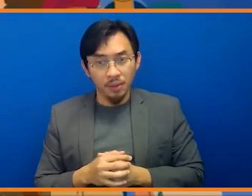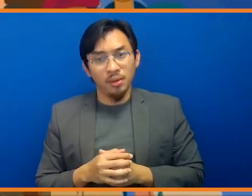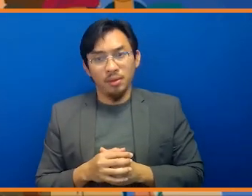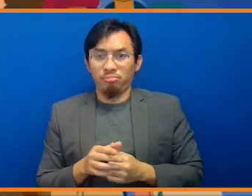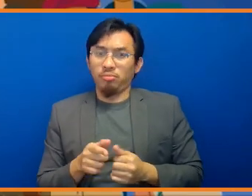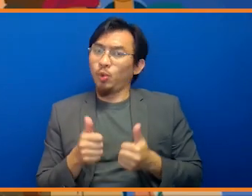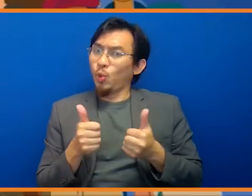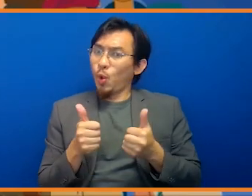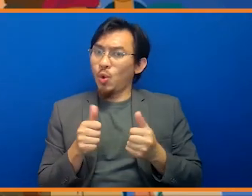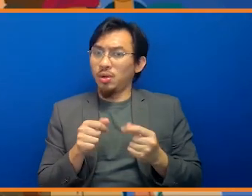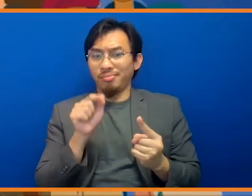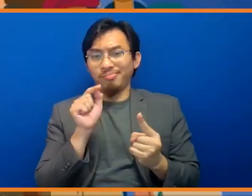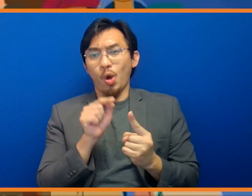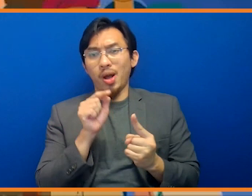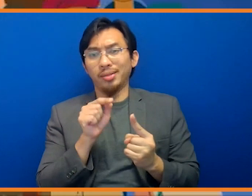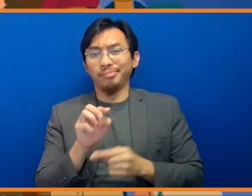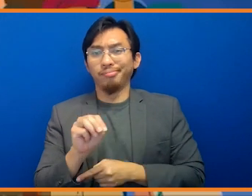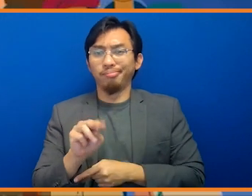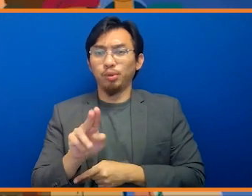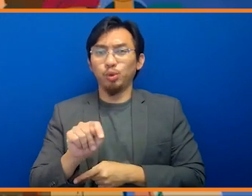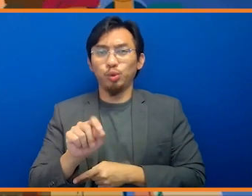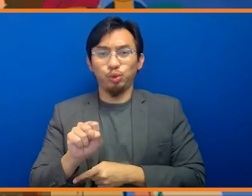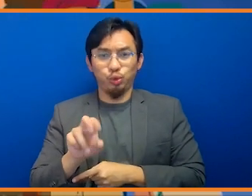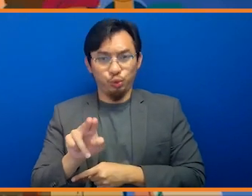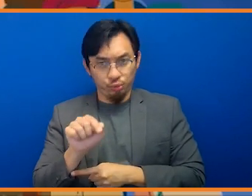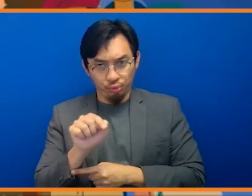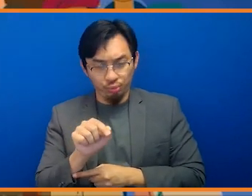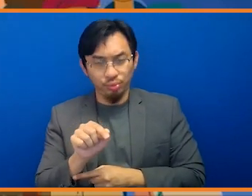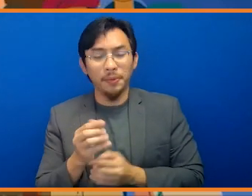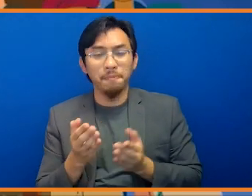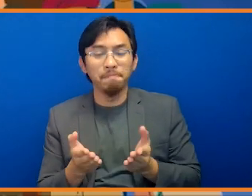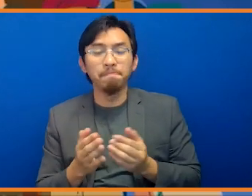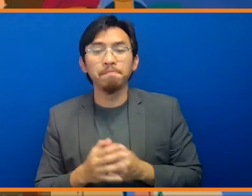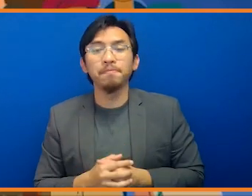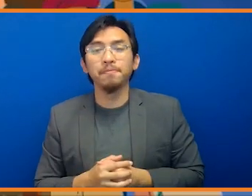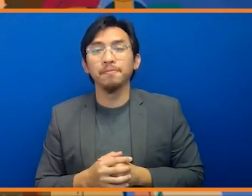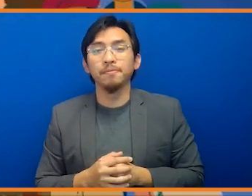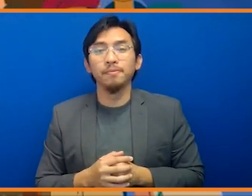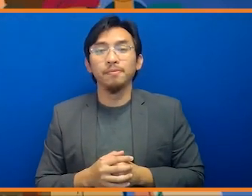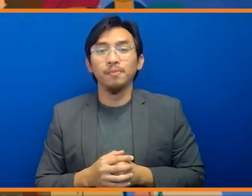is very good point of MUTSU.